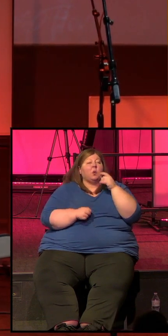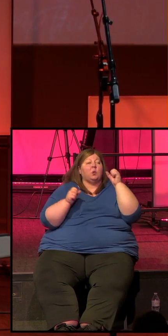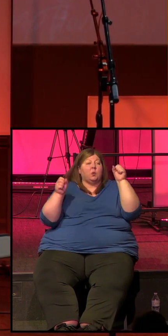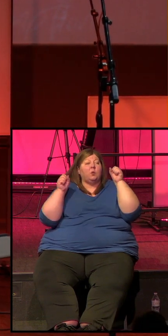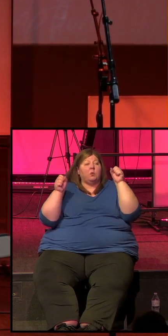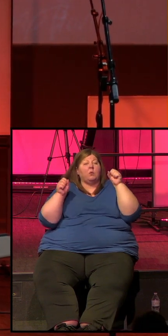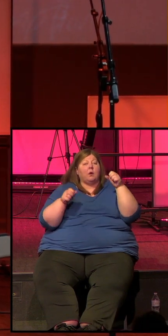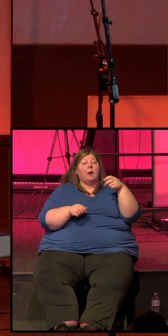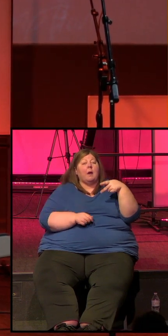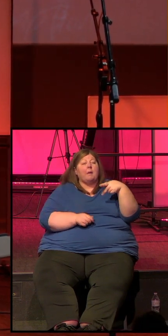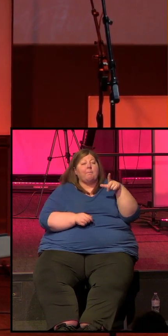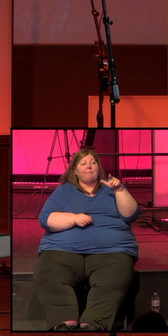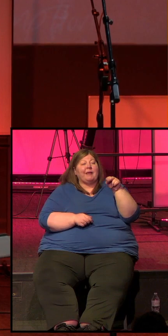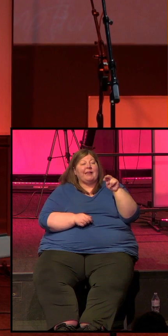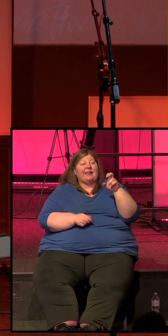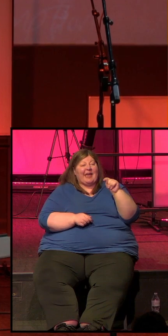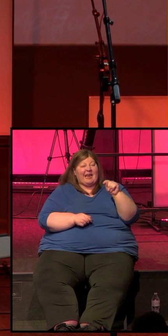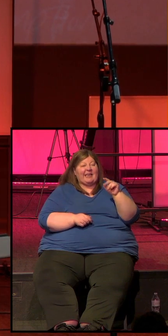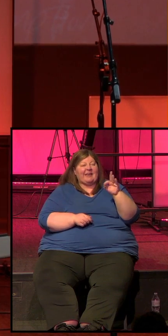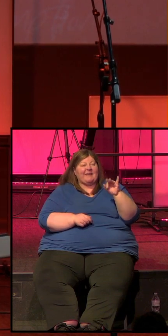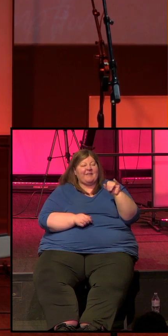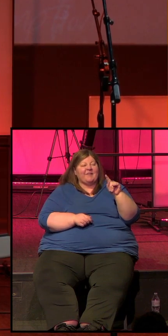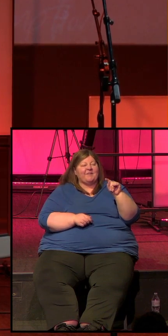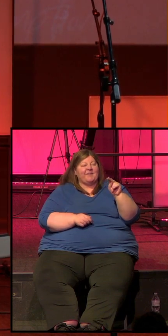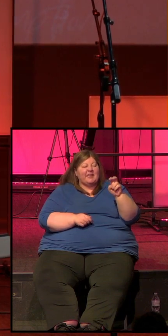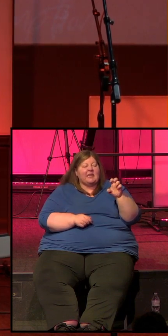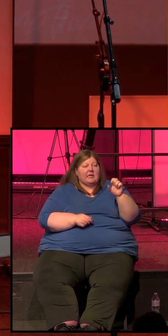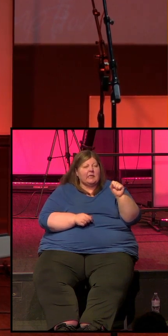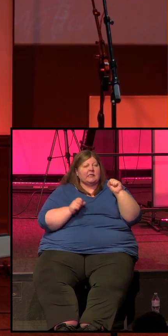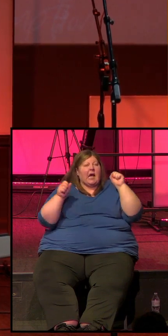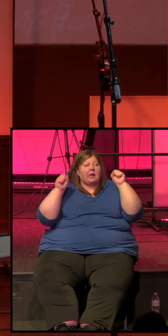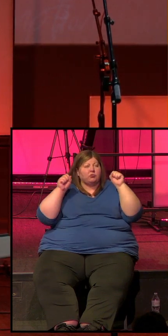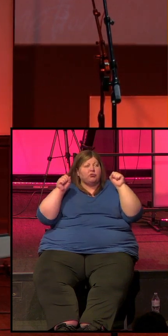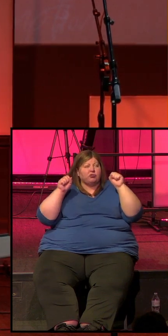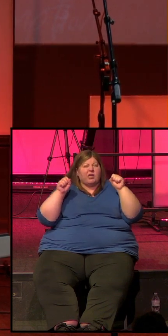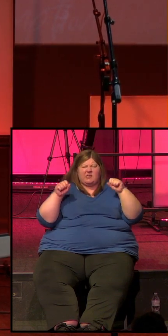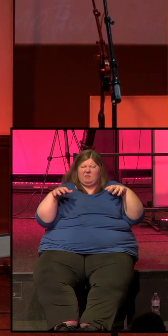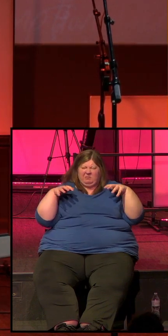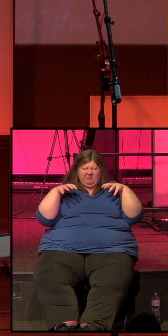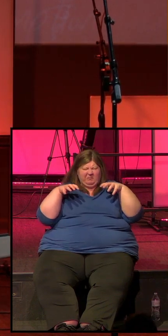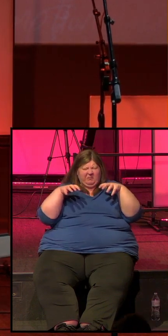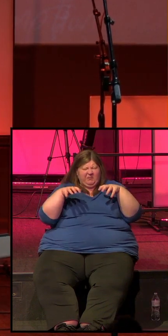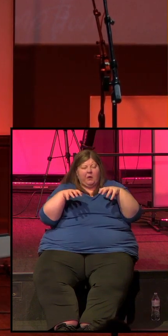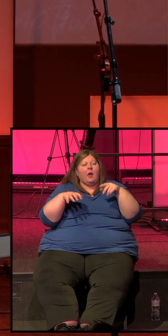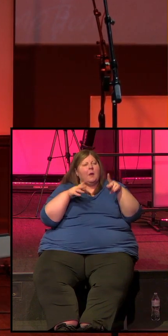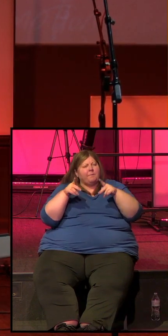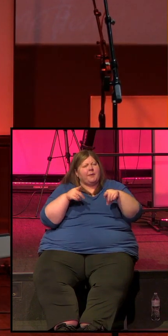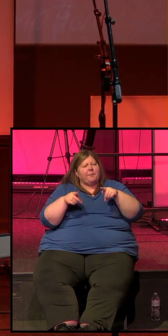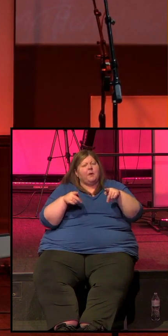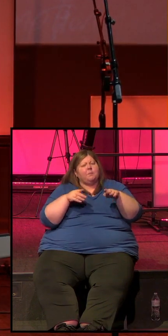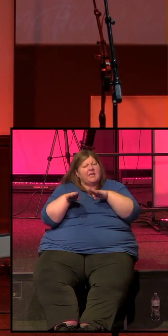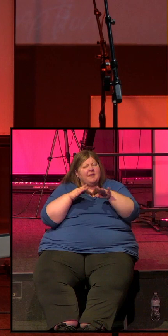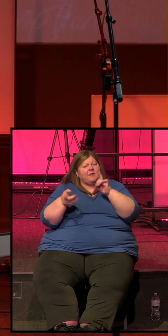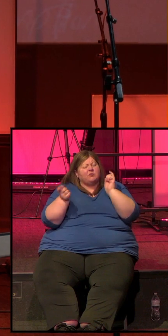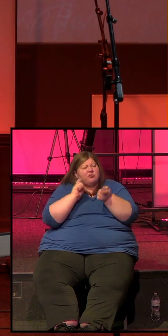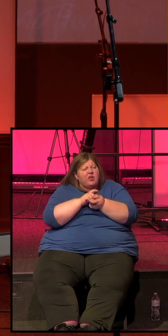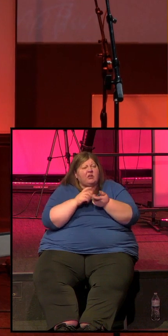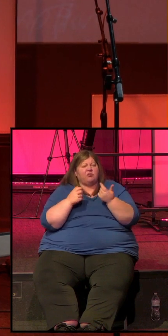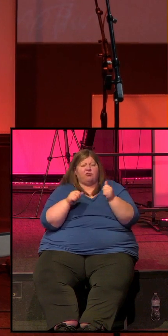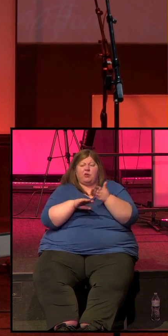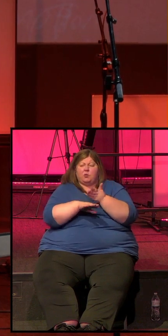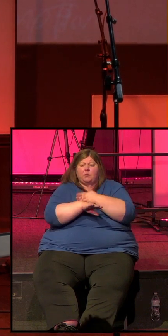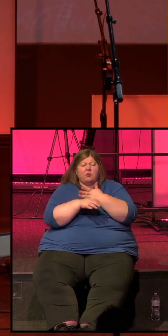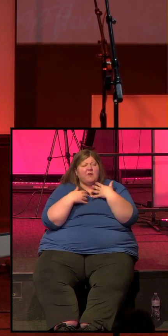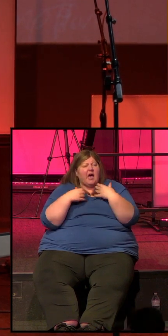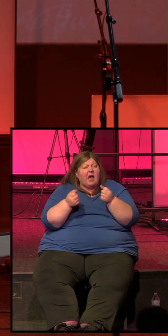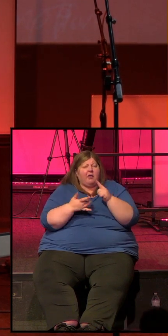packed. It's packed of people trying to change their behaviors. They're trying to get better at something. They're trying to start doing something. They're trying to be healthy.